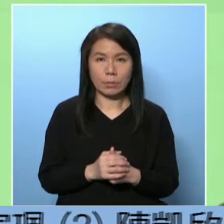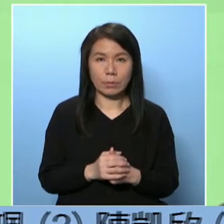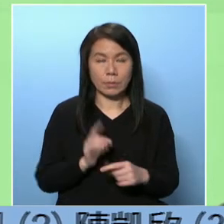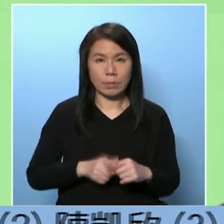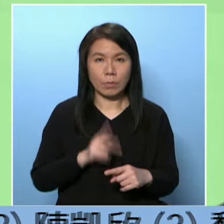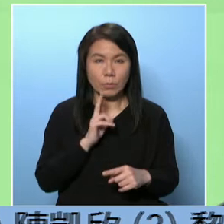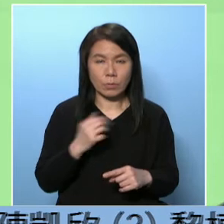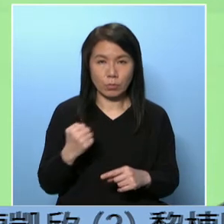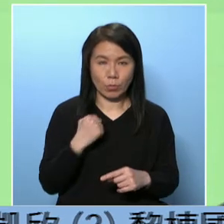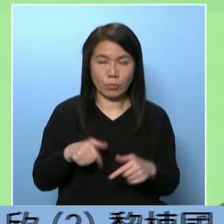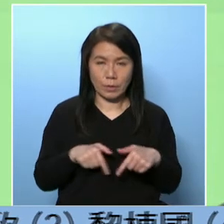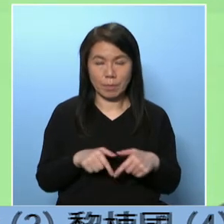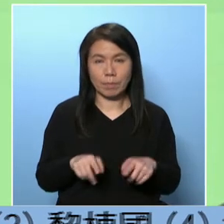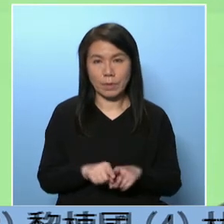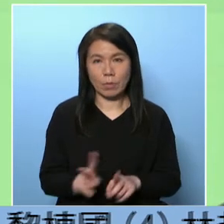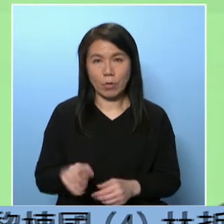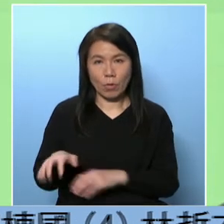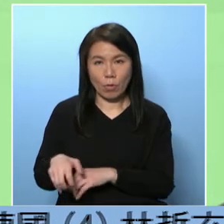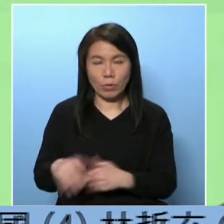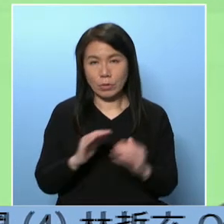have also given us this